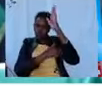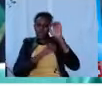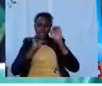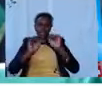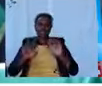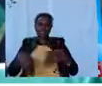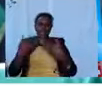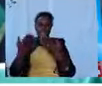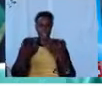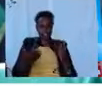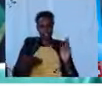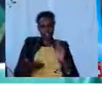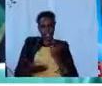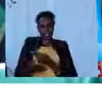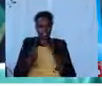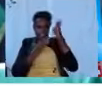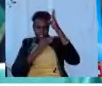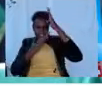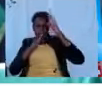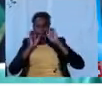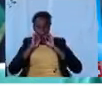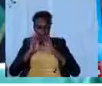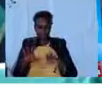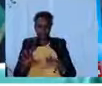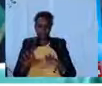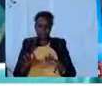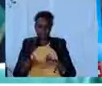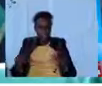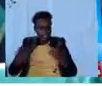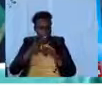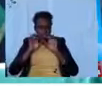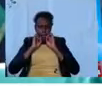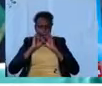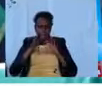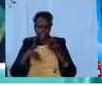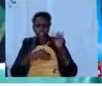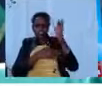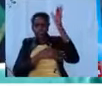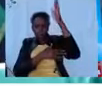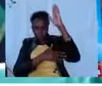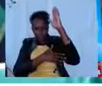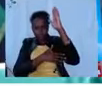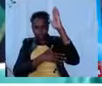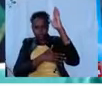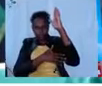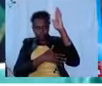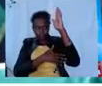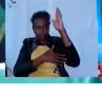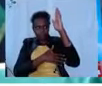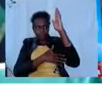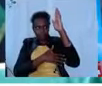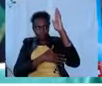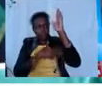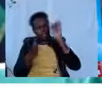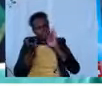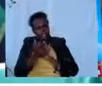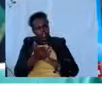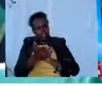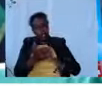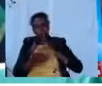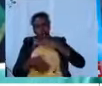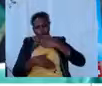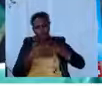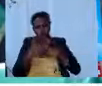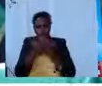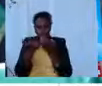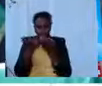us his blessings. And the blessings of God that we all need in